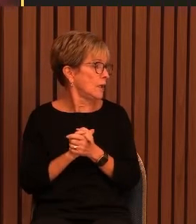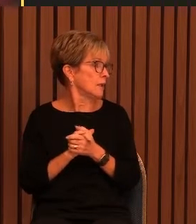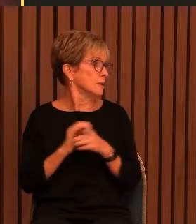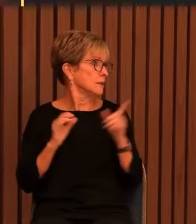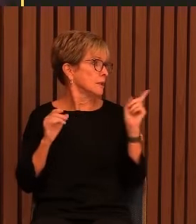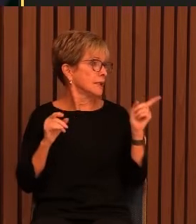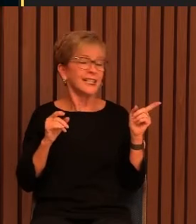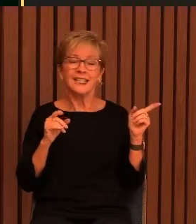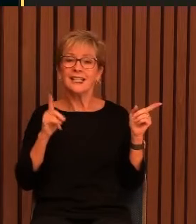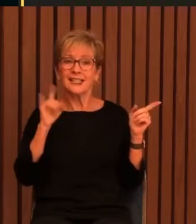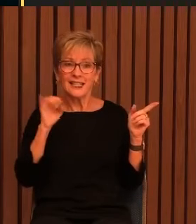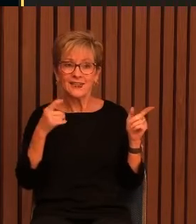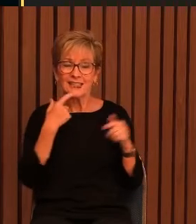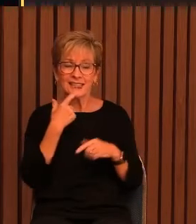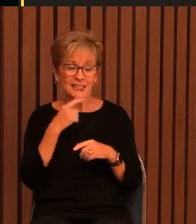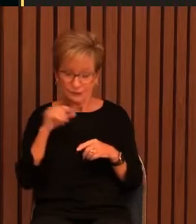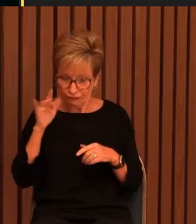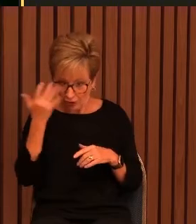I do too.